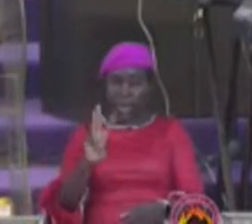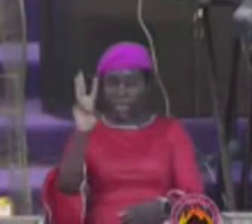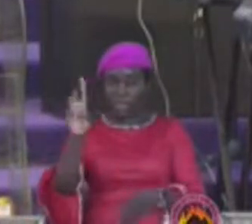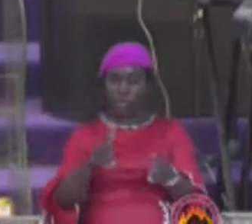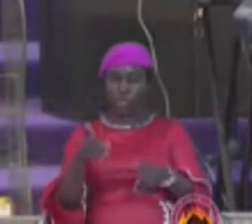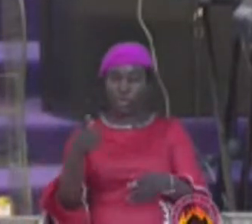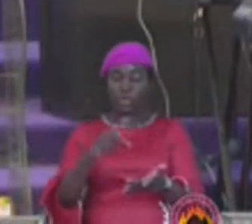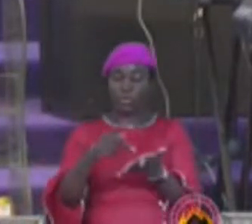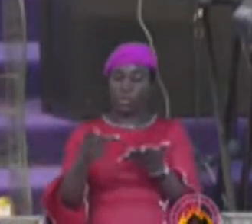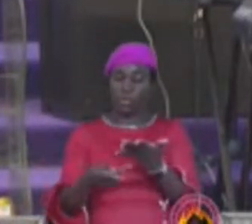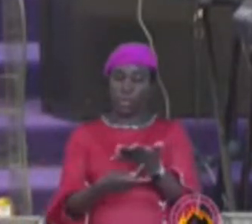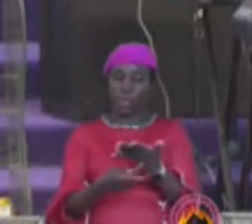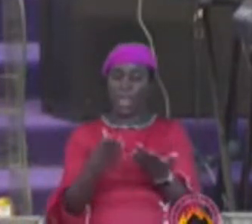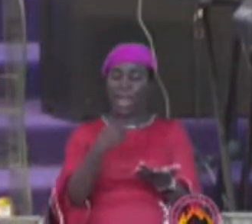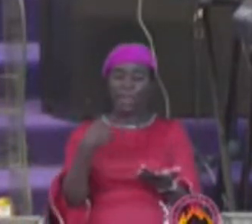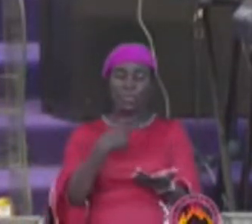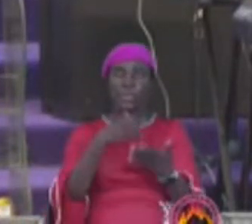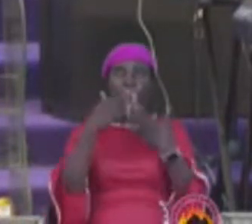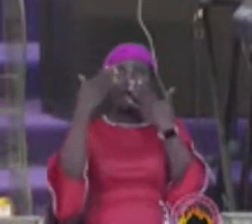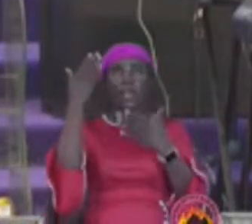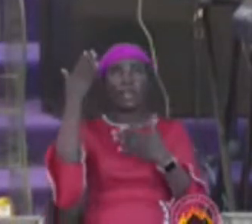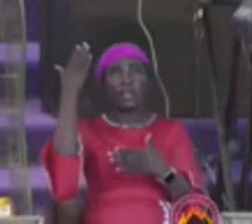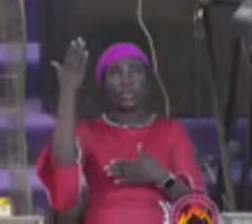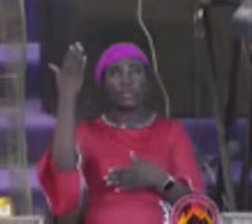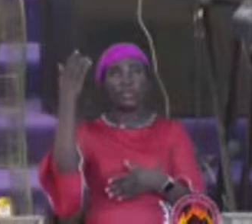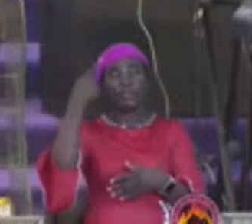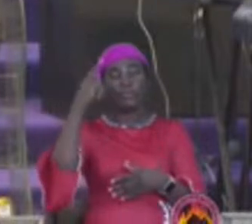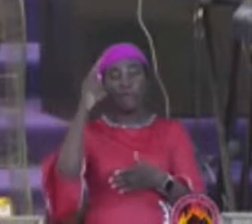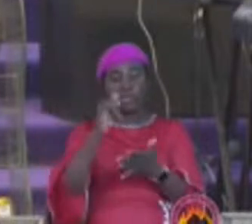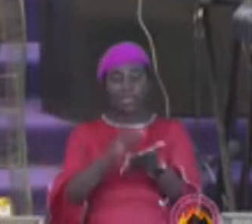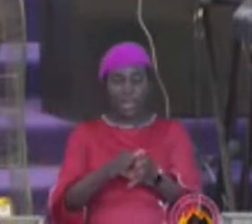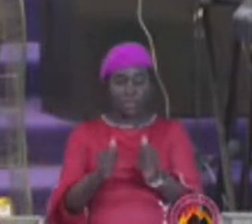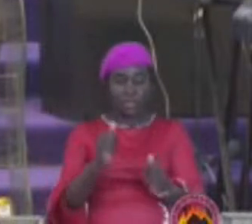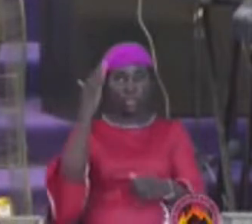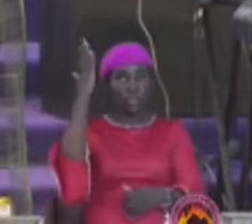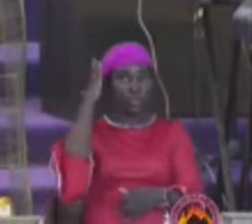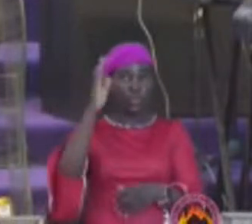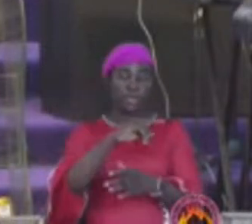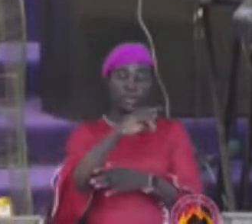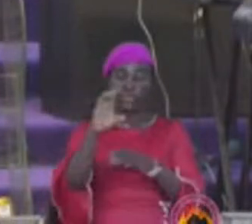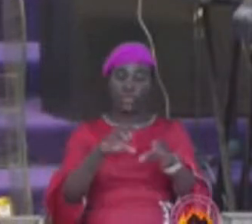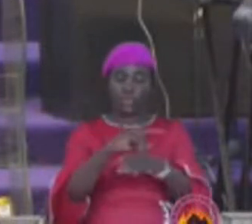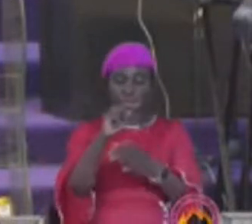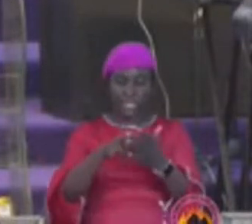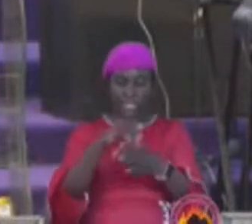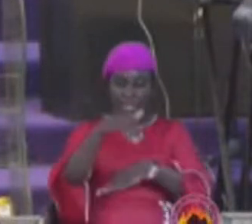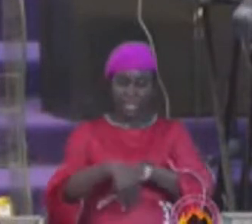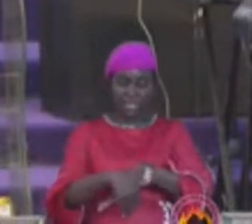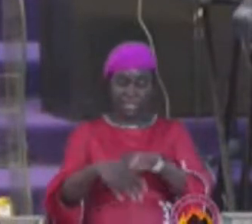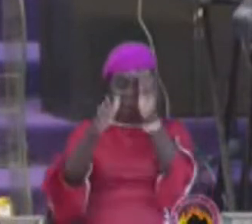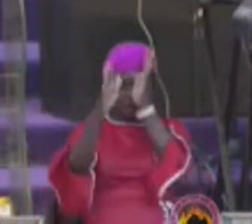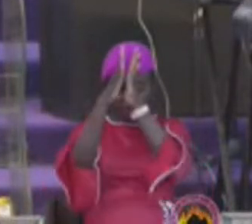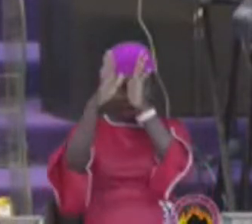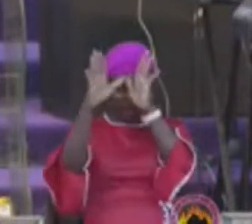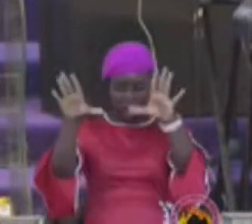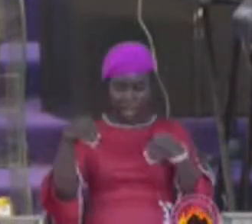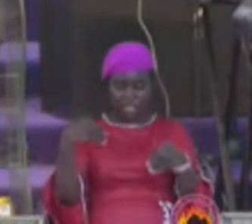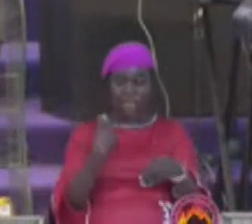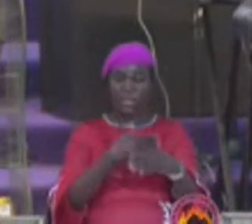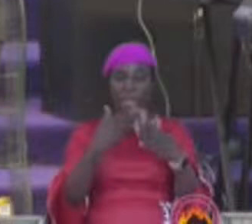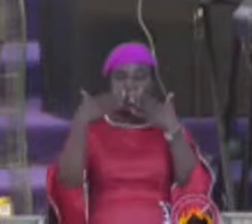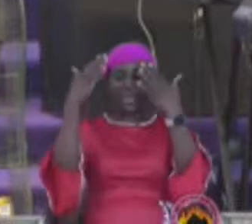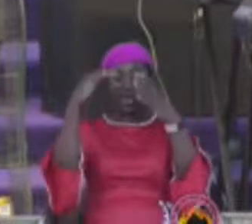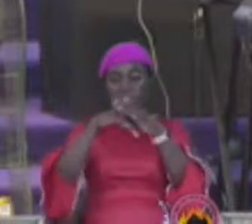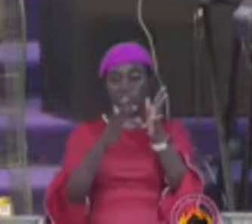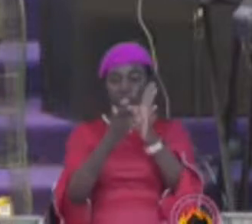Wednesday. And we are thanking you in advance for that you are going to do again tonight. Father, accept our thanks in the mighty